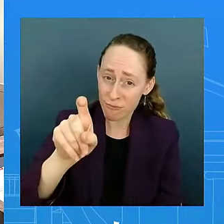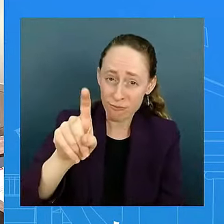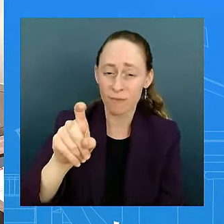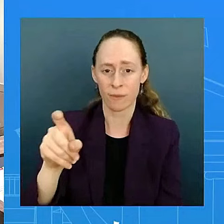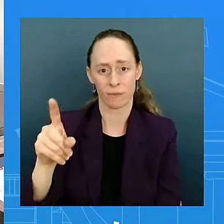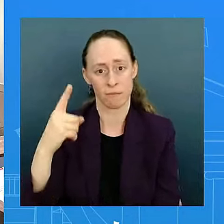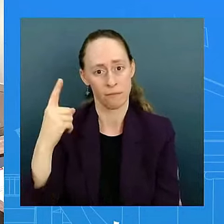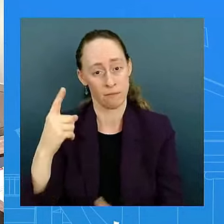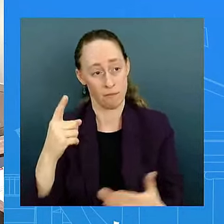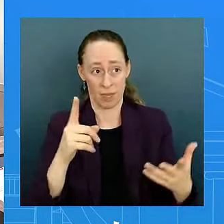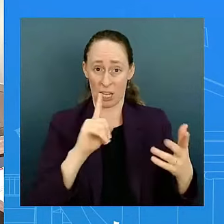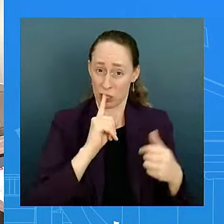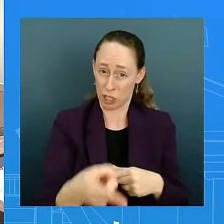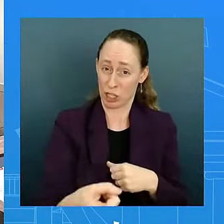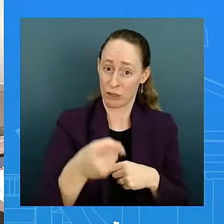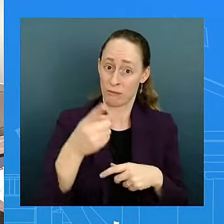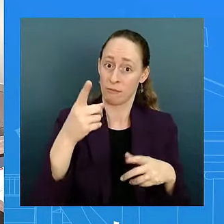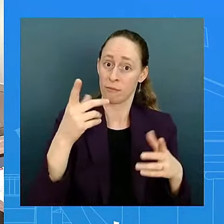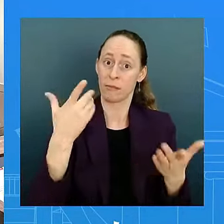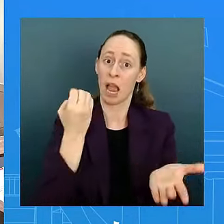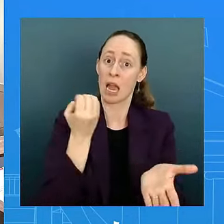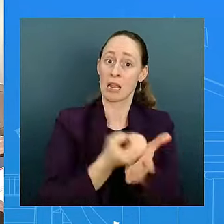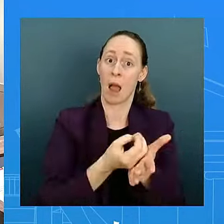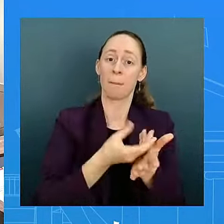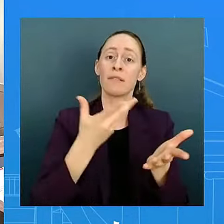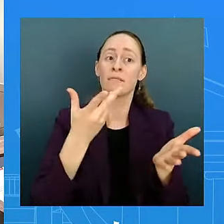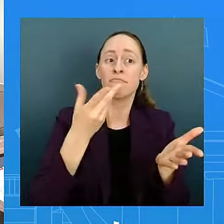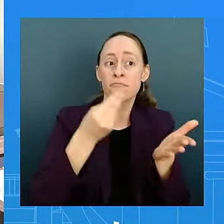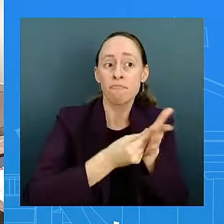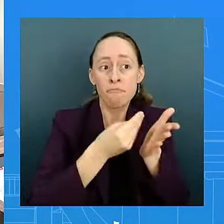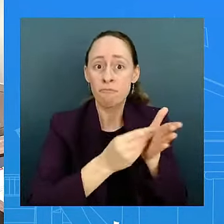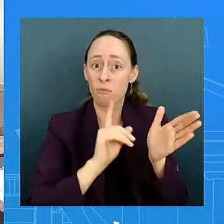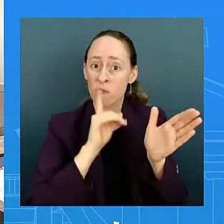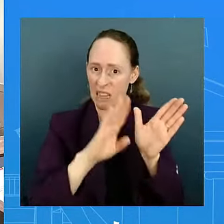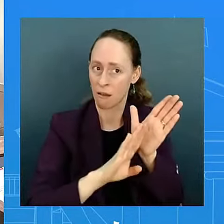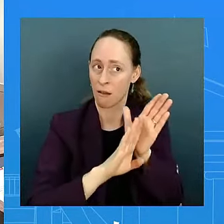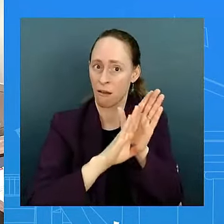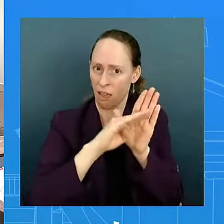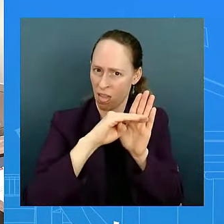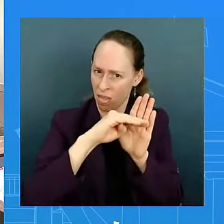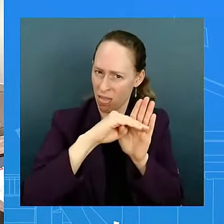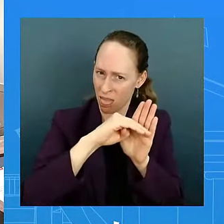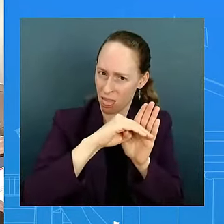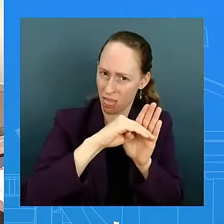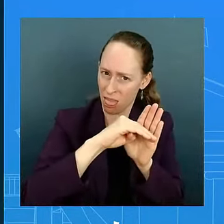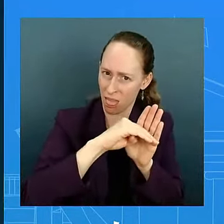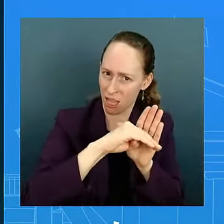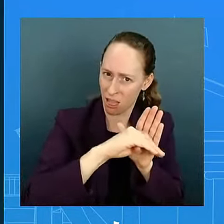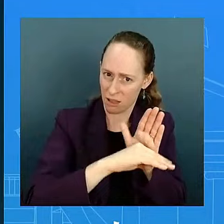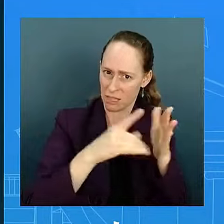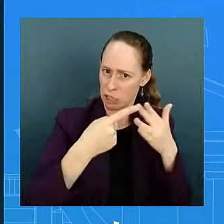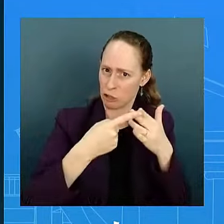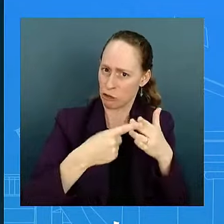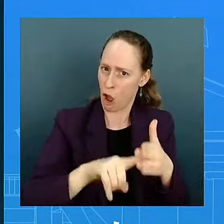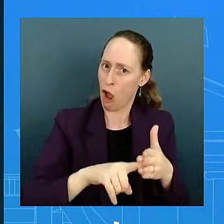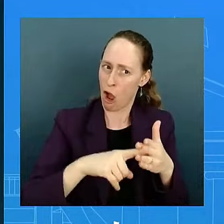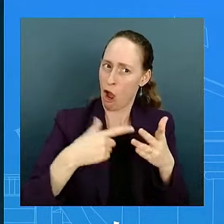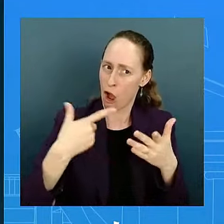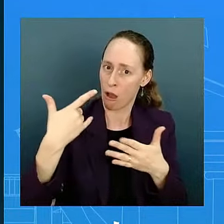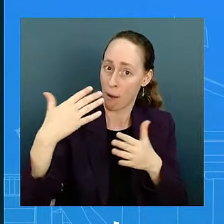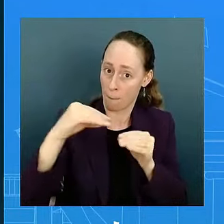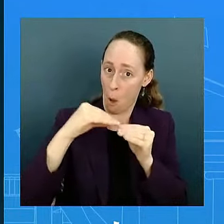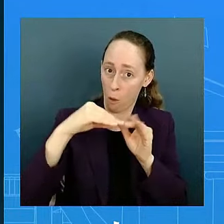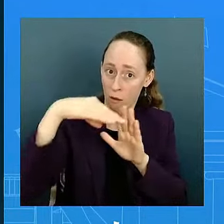yesterday's rout kind of sends troubling signals about how stable it is? So look, as you just stated as well in your